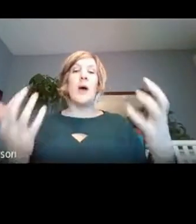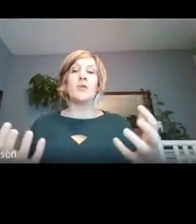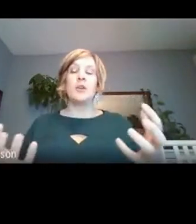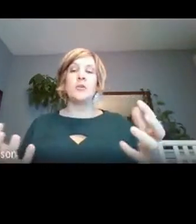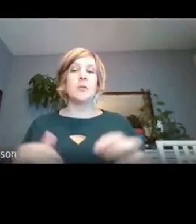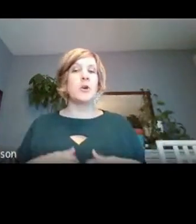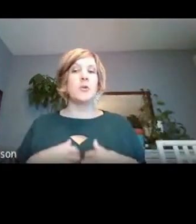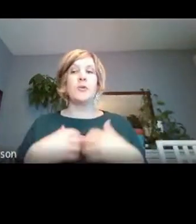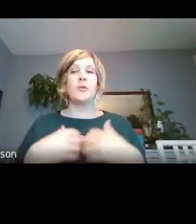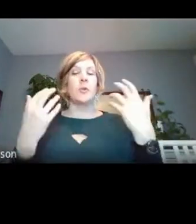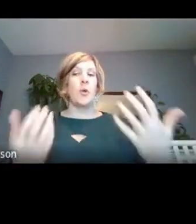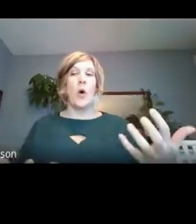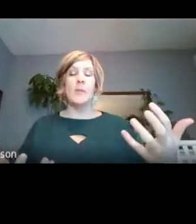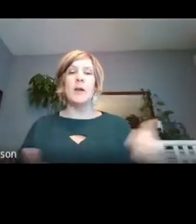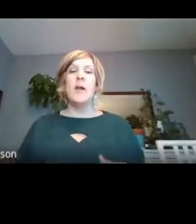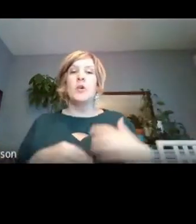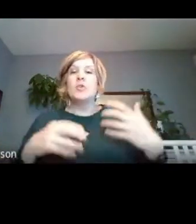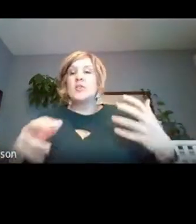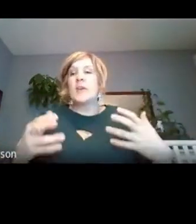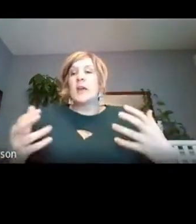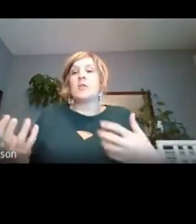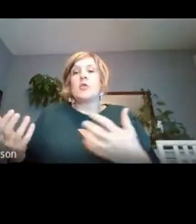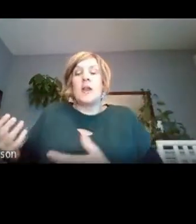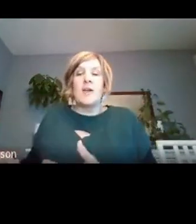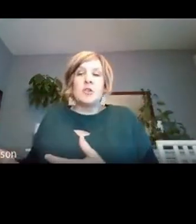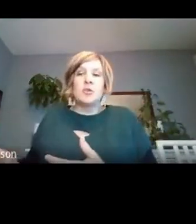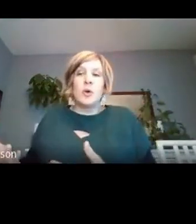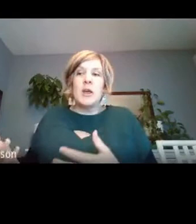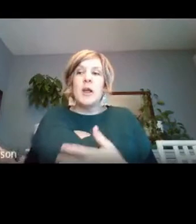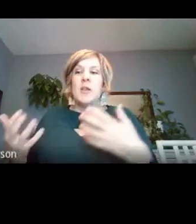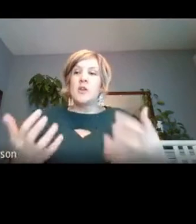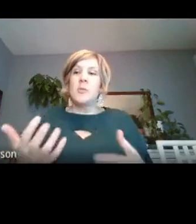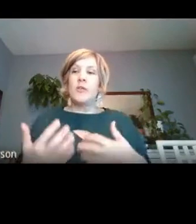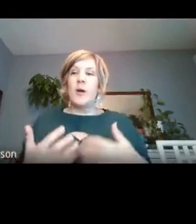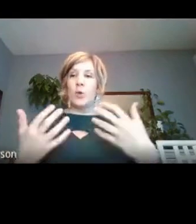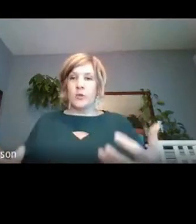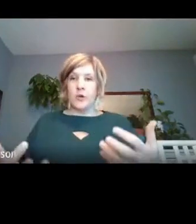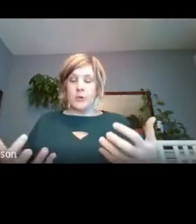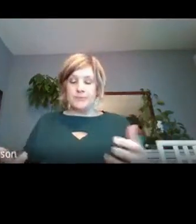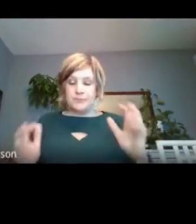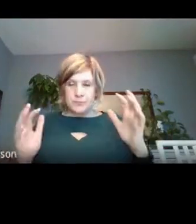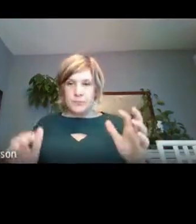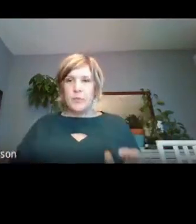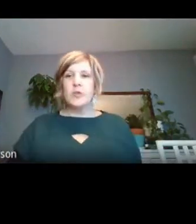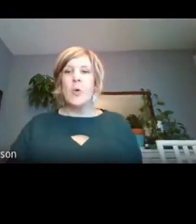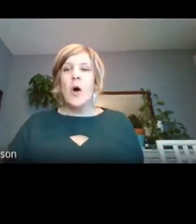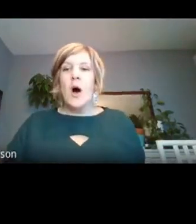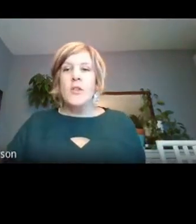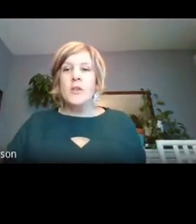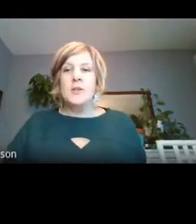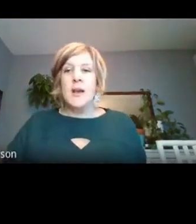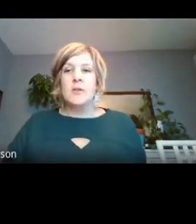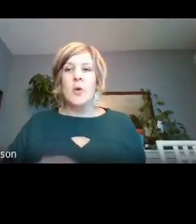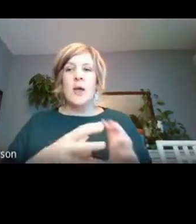don't feel you have to use them don't feel that they're a requirement they're just something else that you can have in your toolkit that you might find works for you so